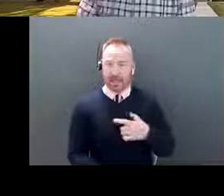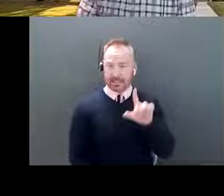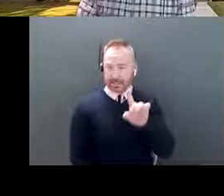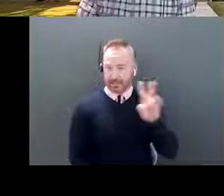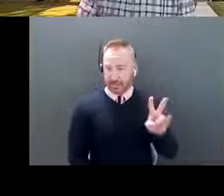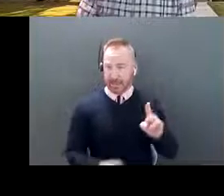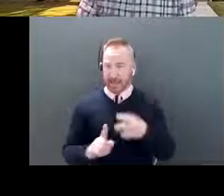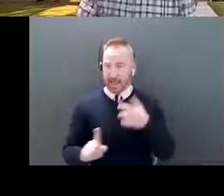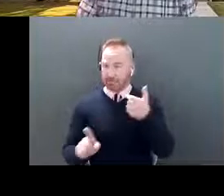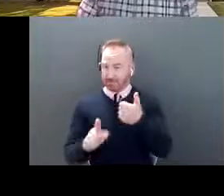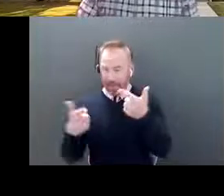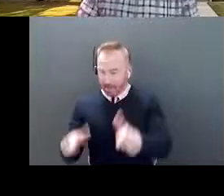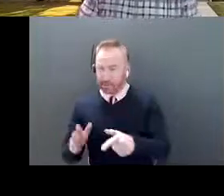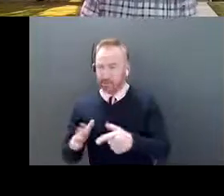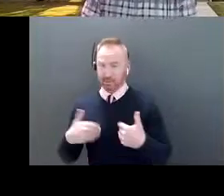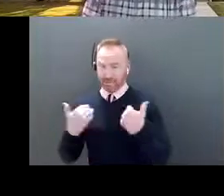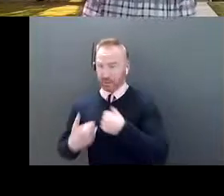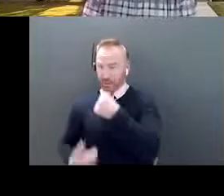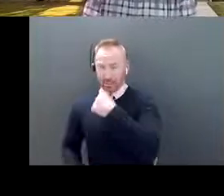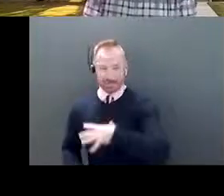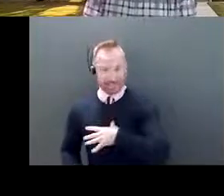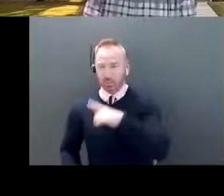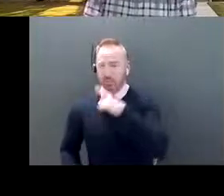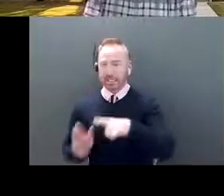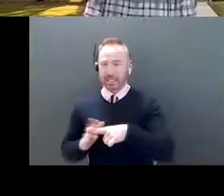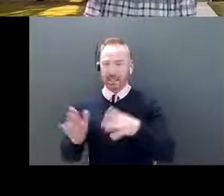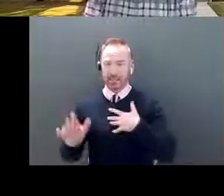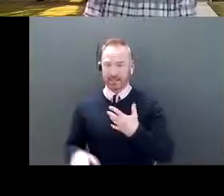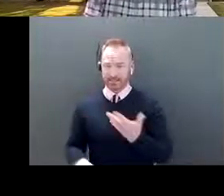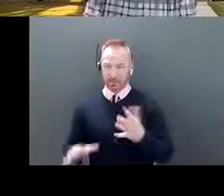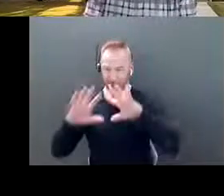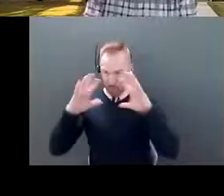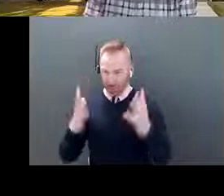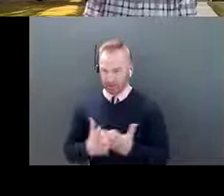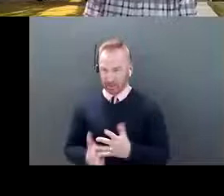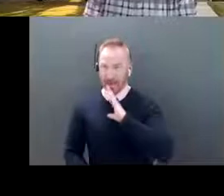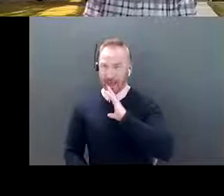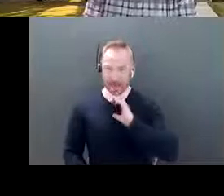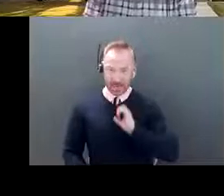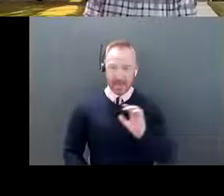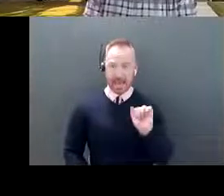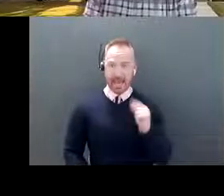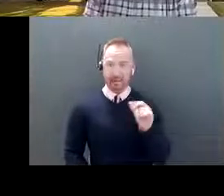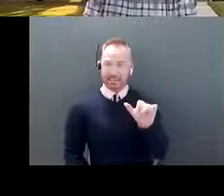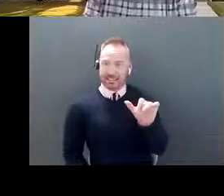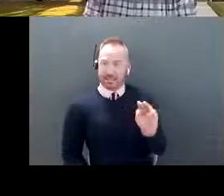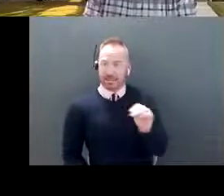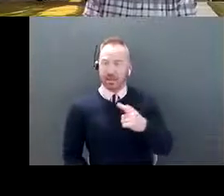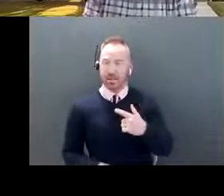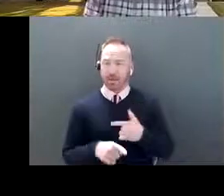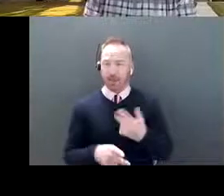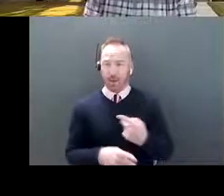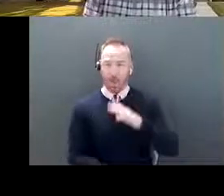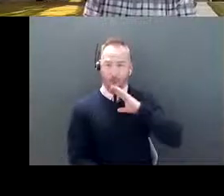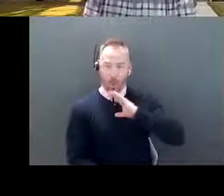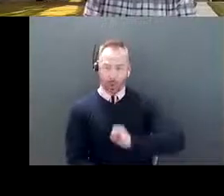accident. It's part of the systemic ageism that operates as a kind of structural violence in actually excluding older